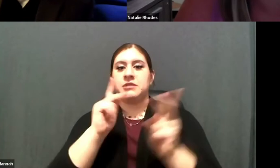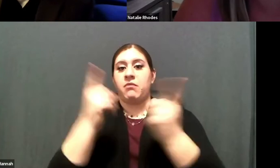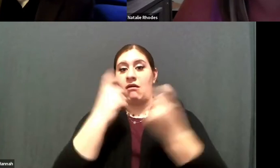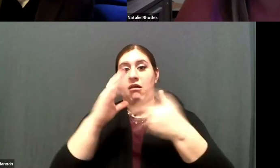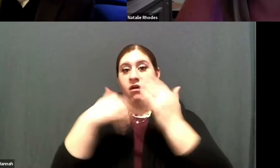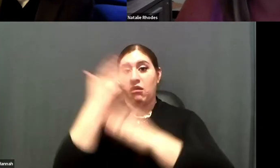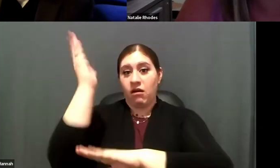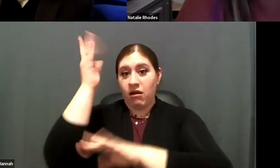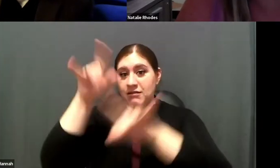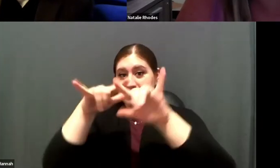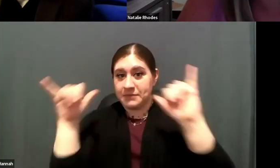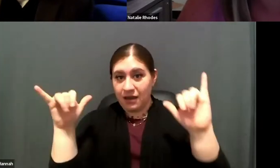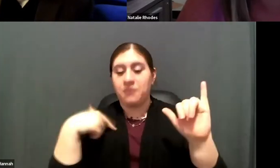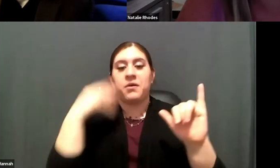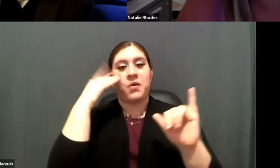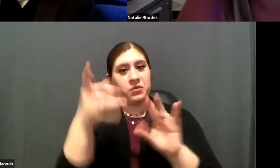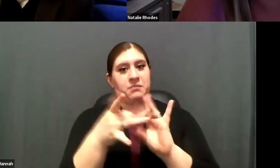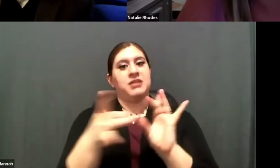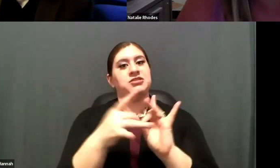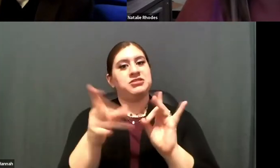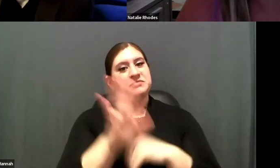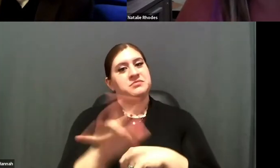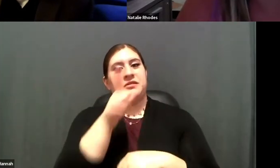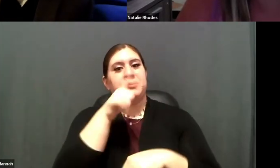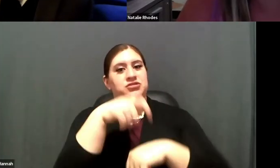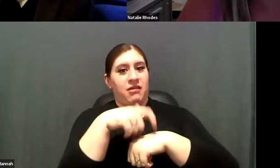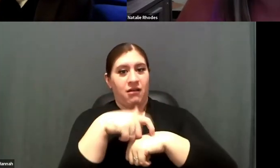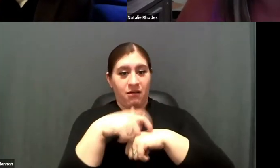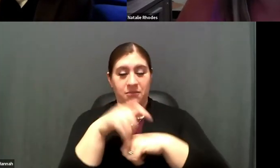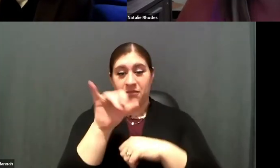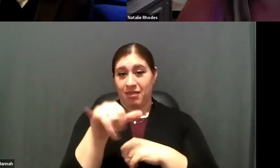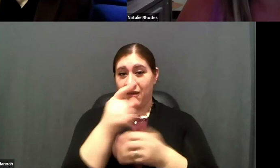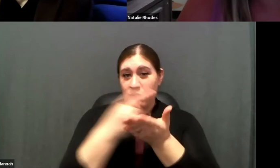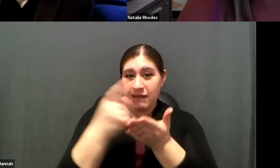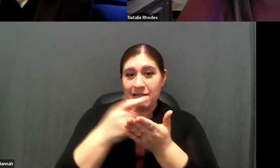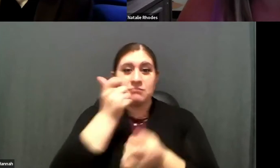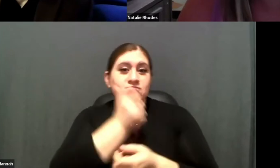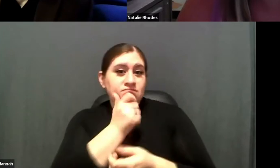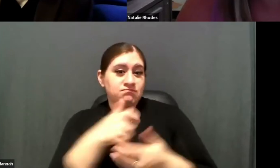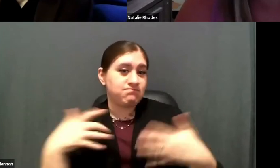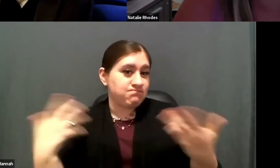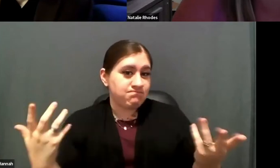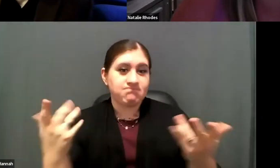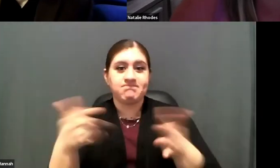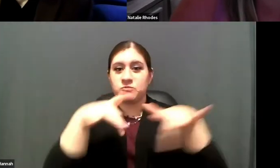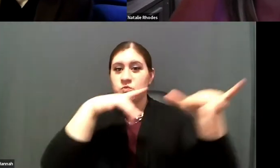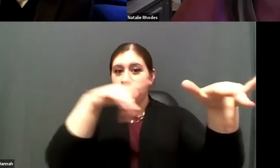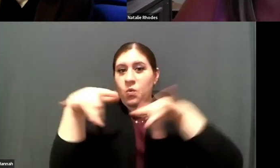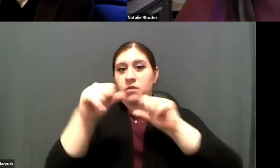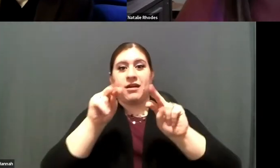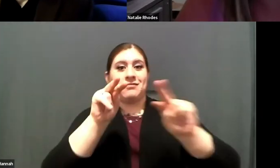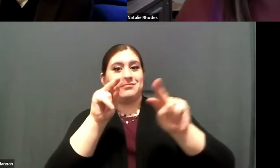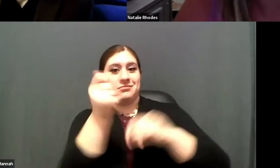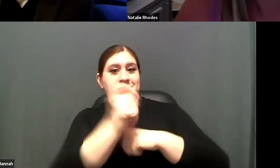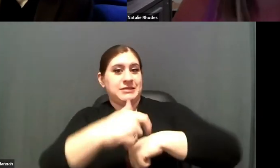conducted at the same time? I know you mentioned they'd be around lunchtime. Is that weekly, daily, or what? Are they recorded so they can be received at